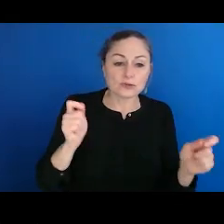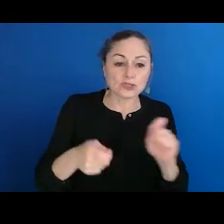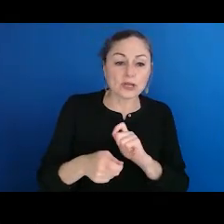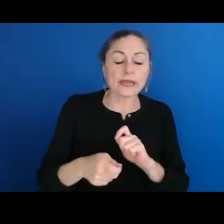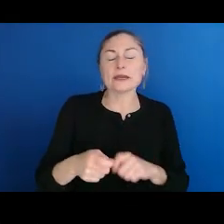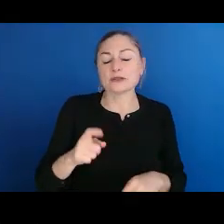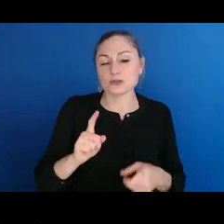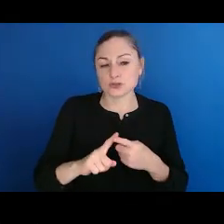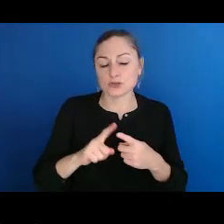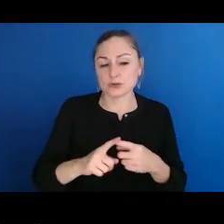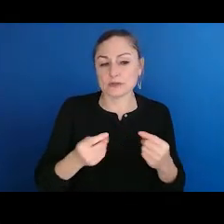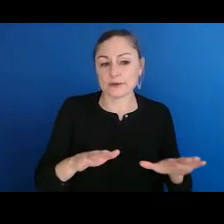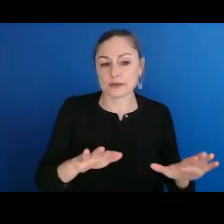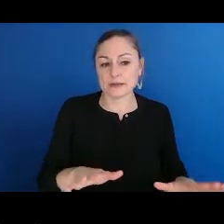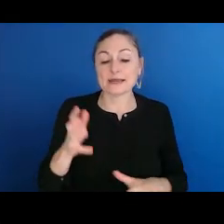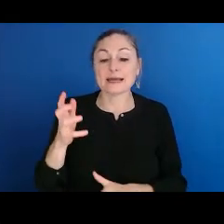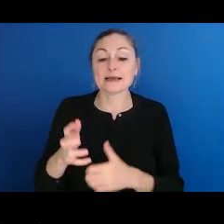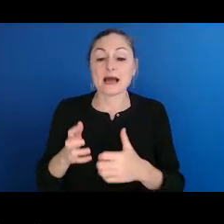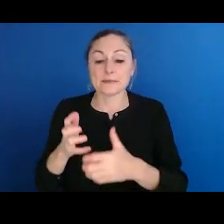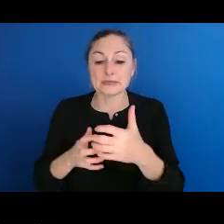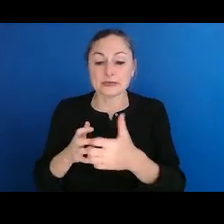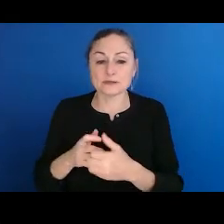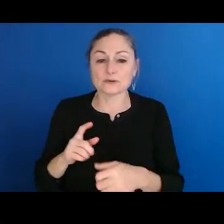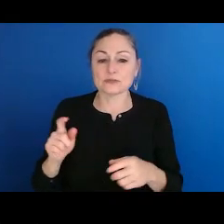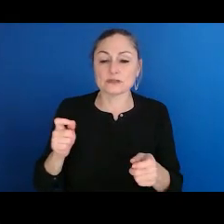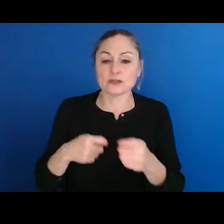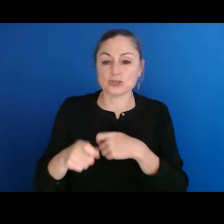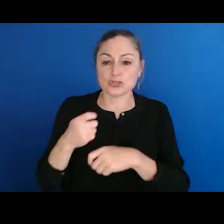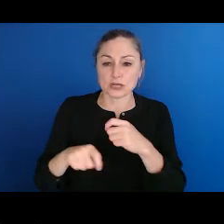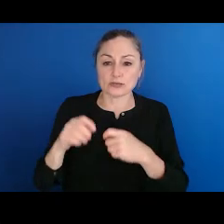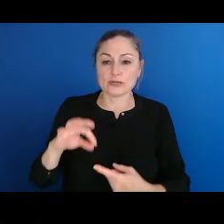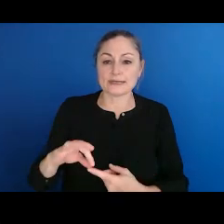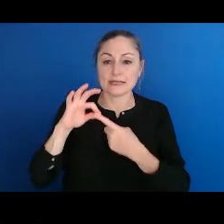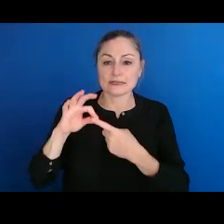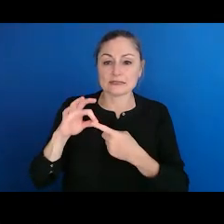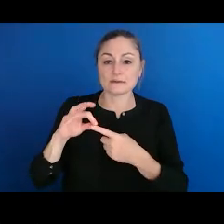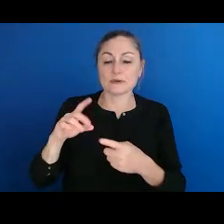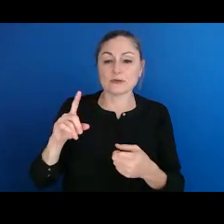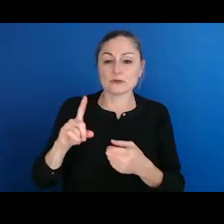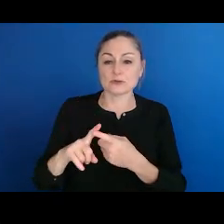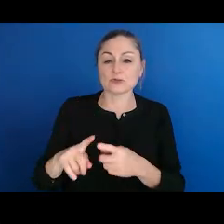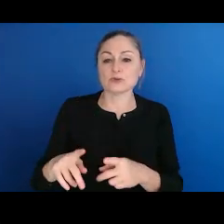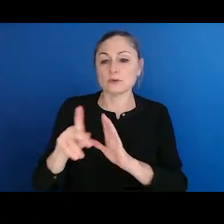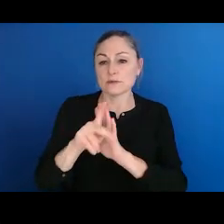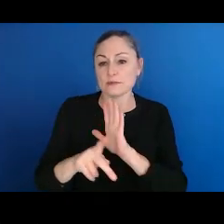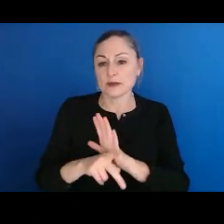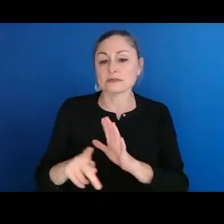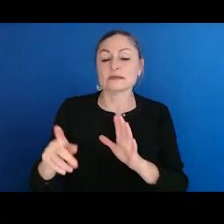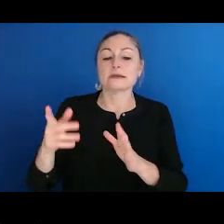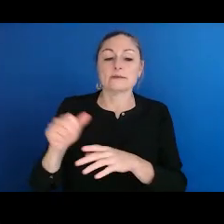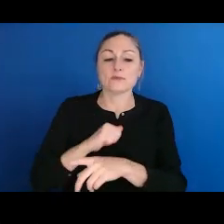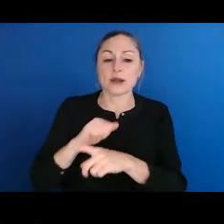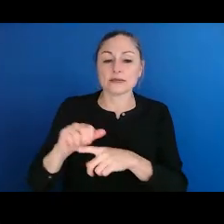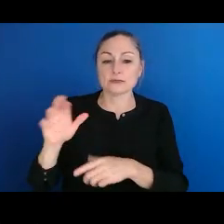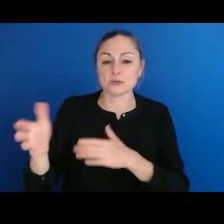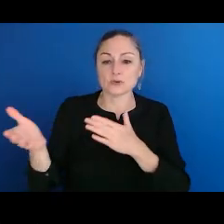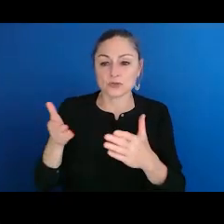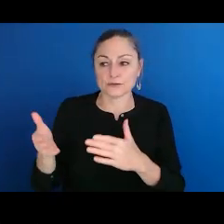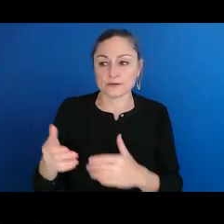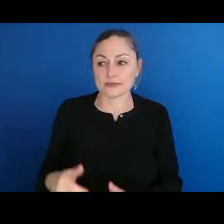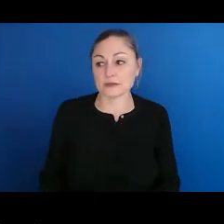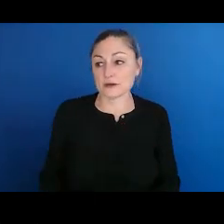and reasonable accommodation is when there's a change, exception, adjustment to a rule, policy, practice, or service.